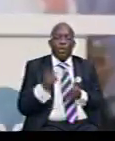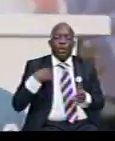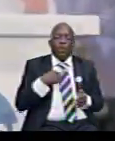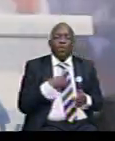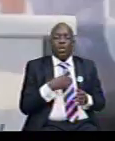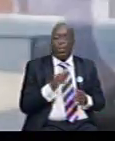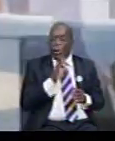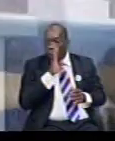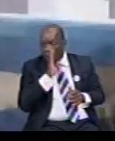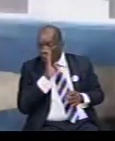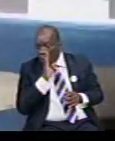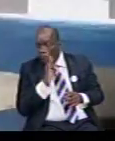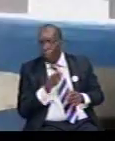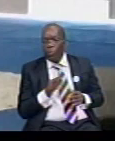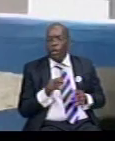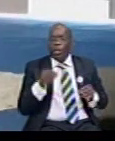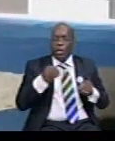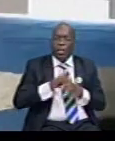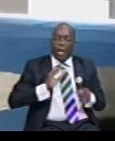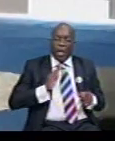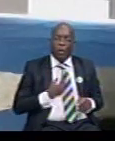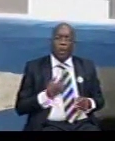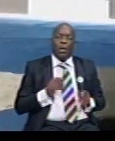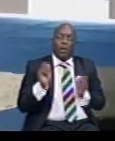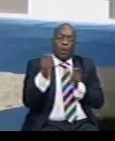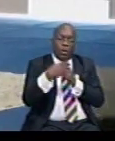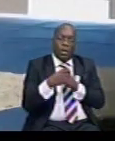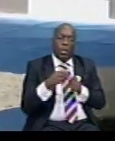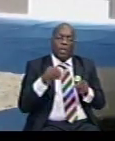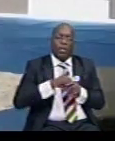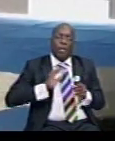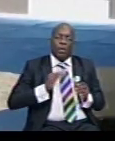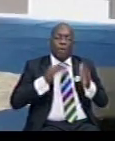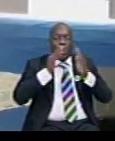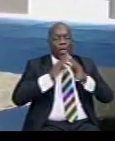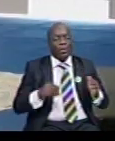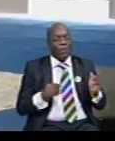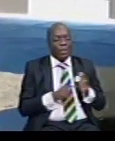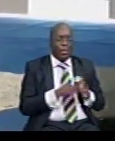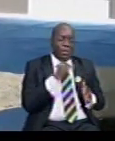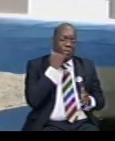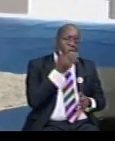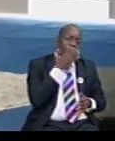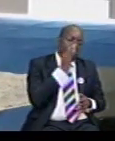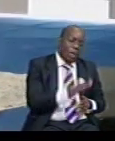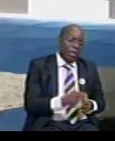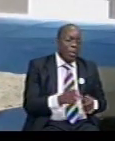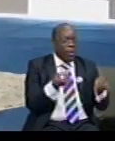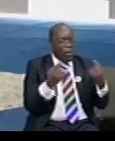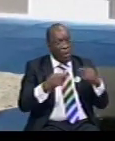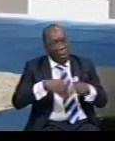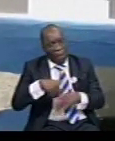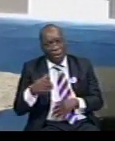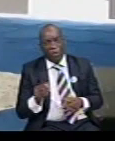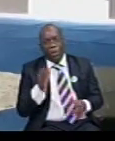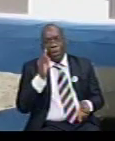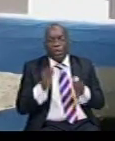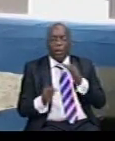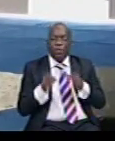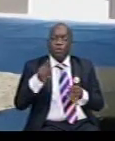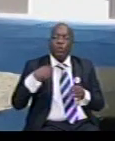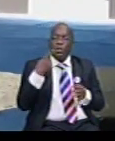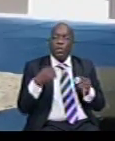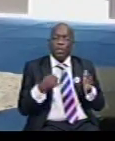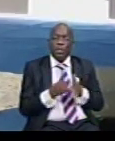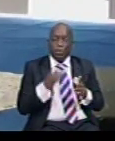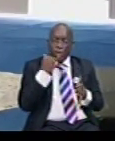our corner, in our houses, this is bad. Come out. If you say it is bad in your